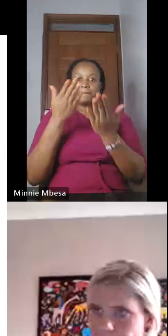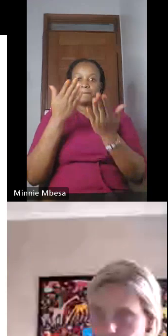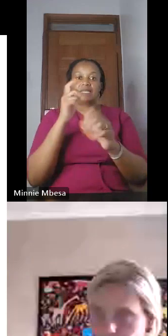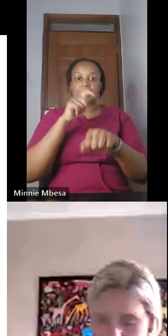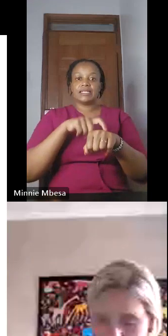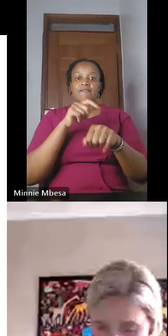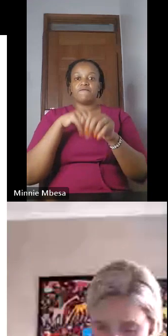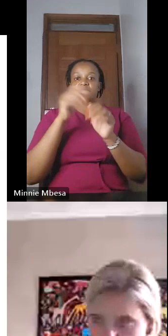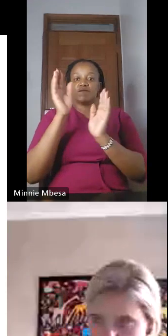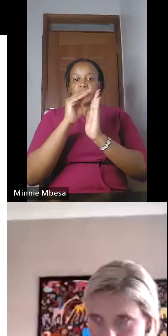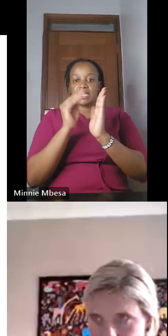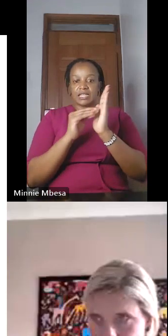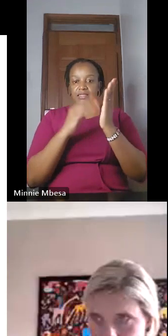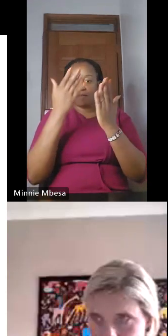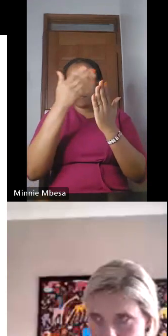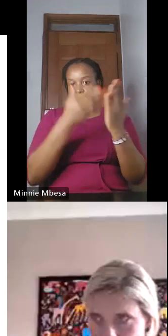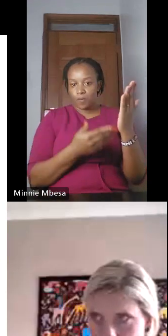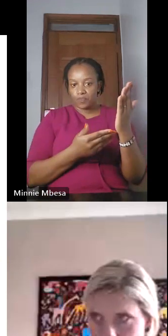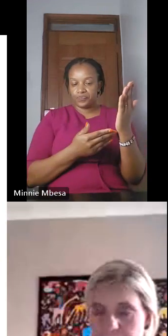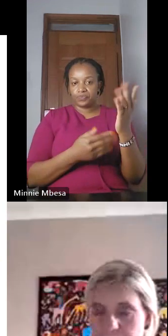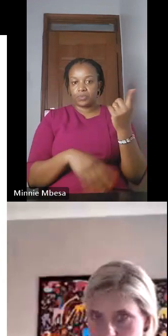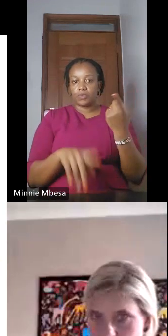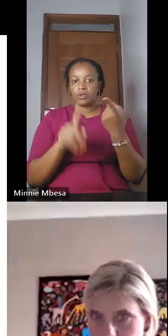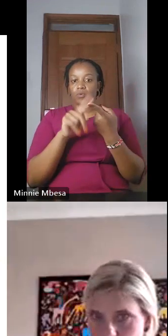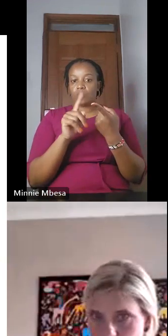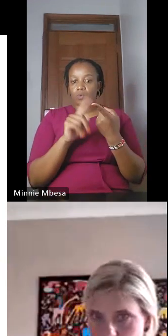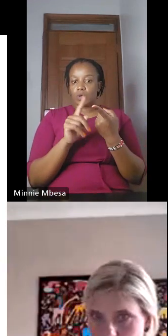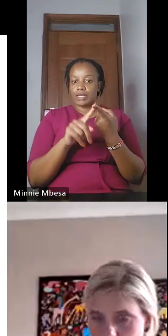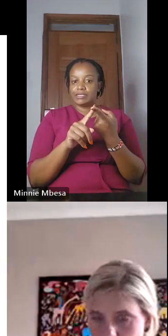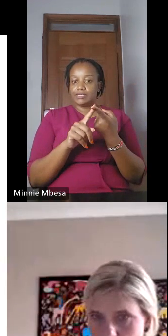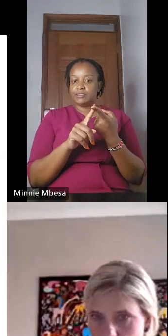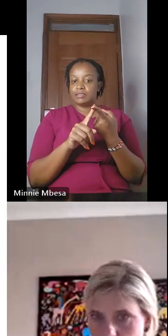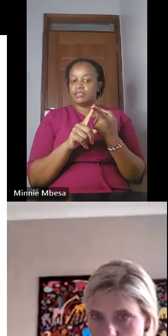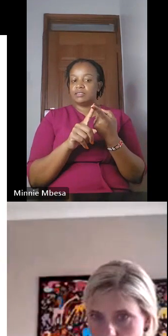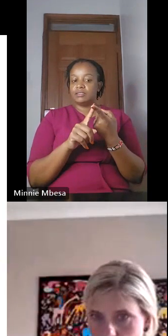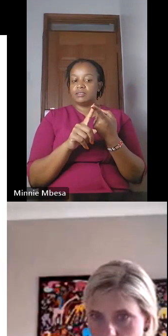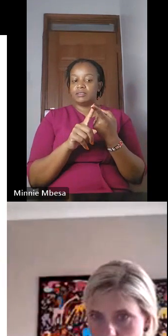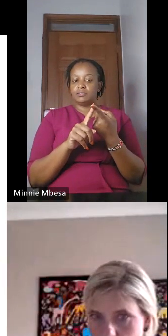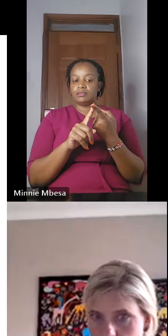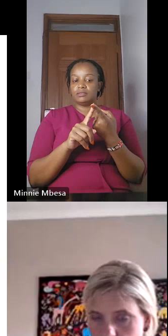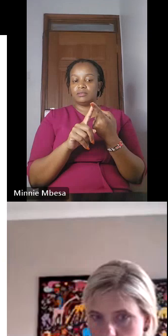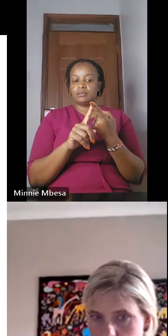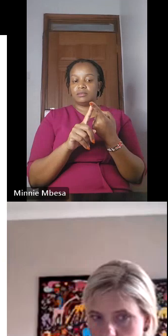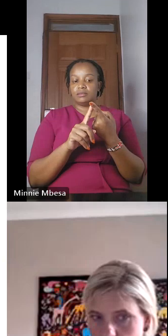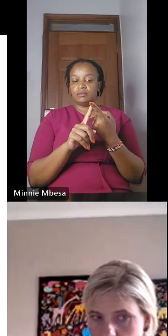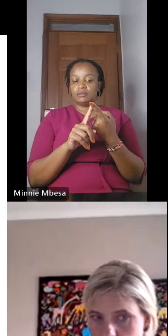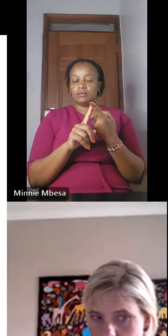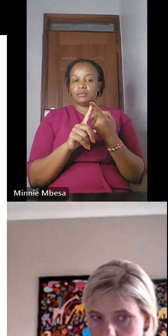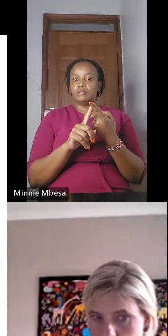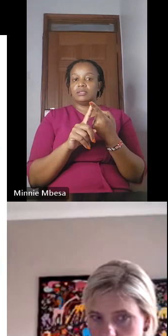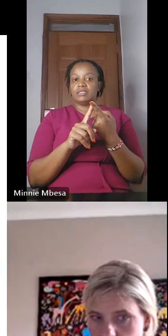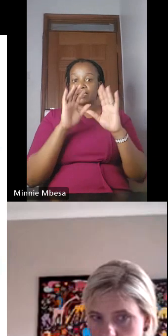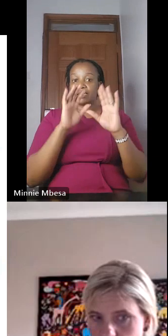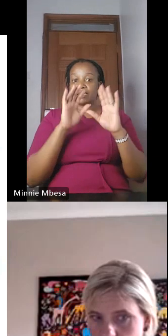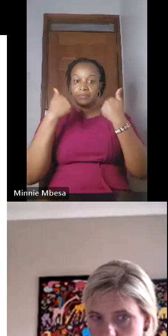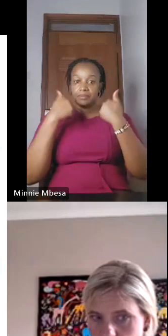key one is the transcript. For yes, example, I completed my undergraduate. I graduated